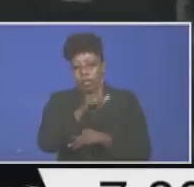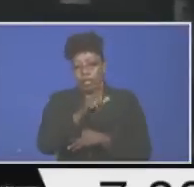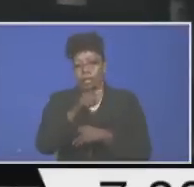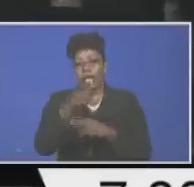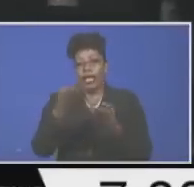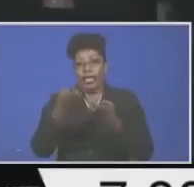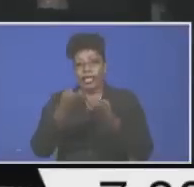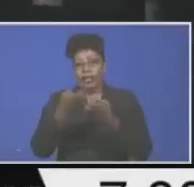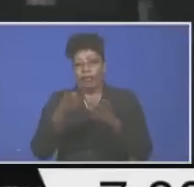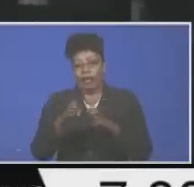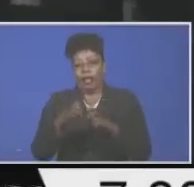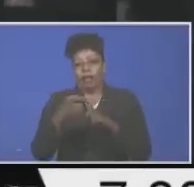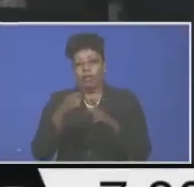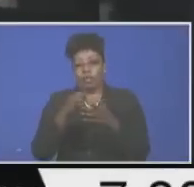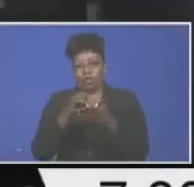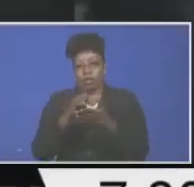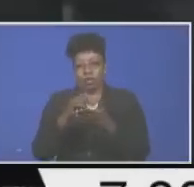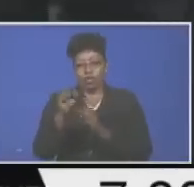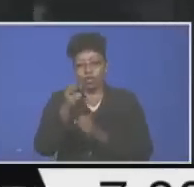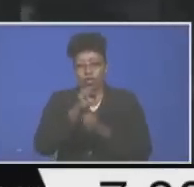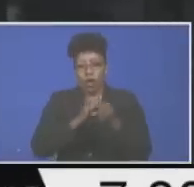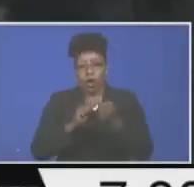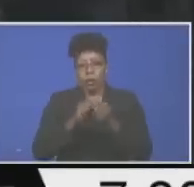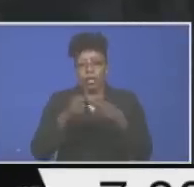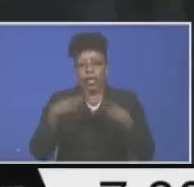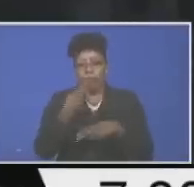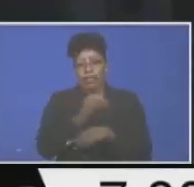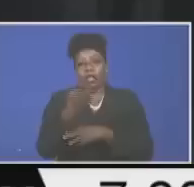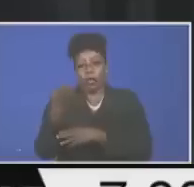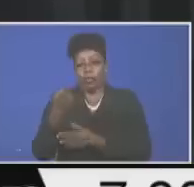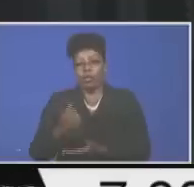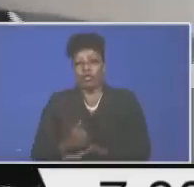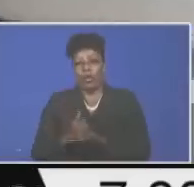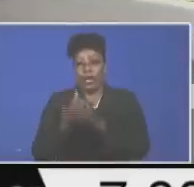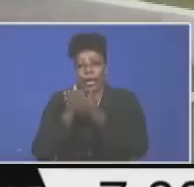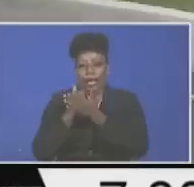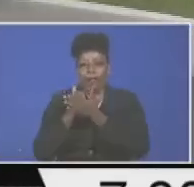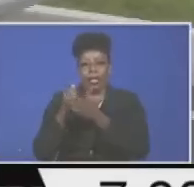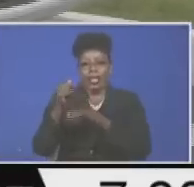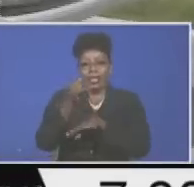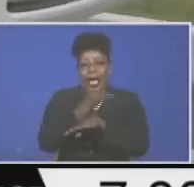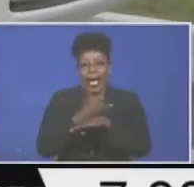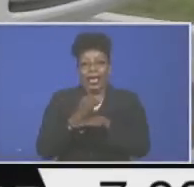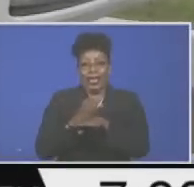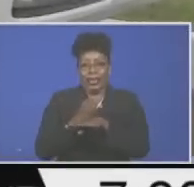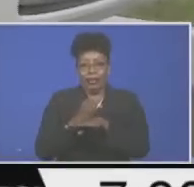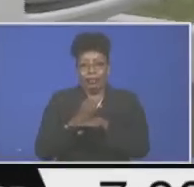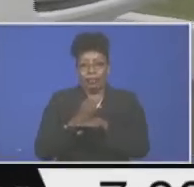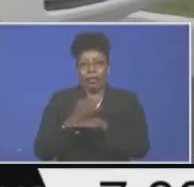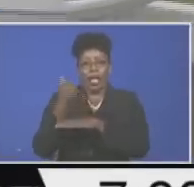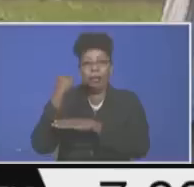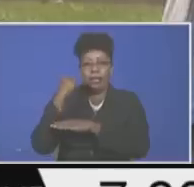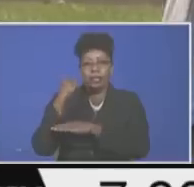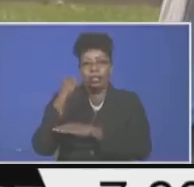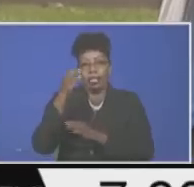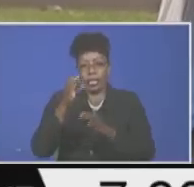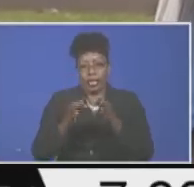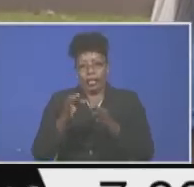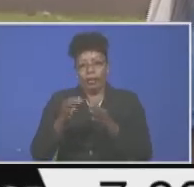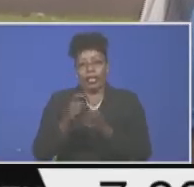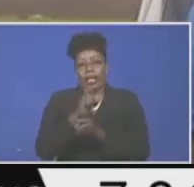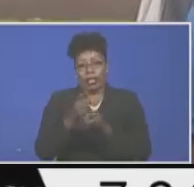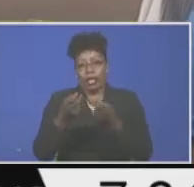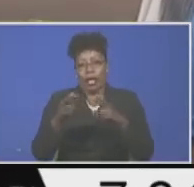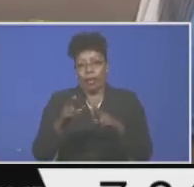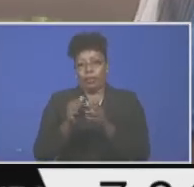have ordered new equipment to help first responders and island administrators should a major disaster occur. The handheld